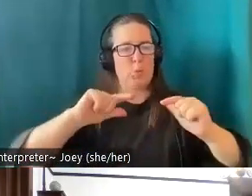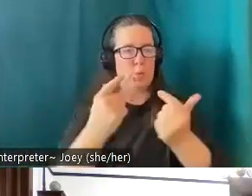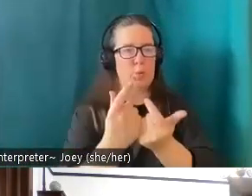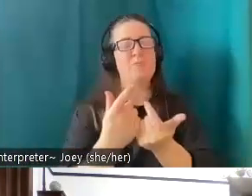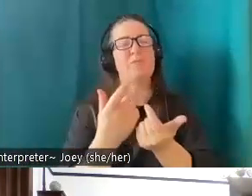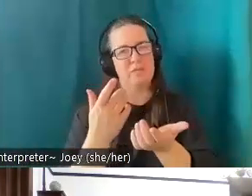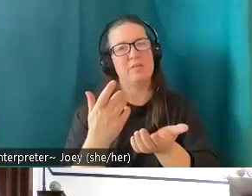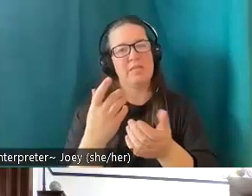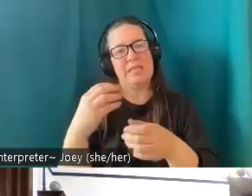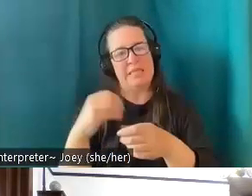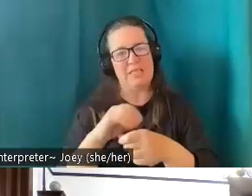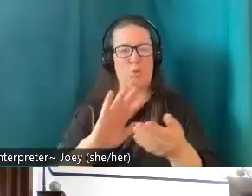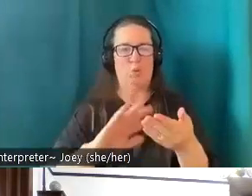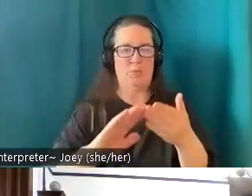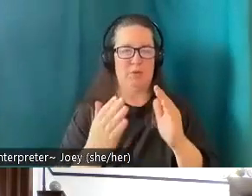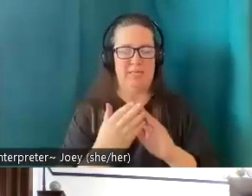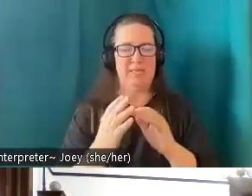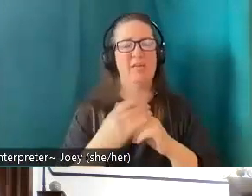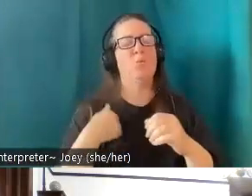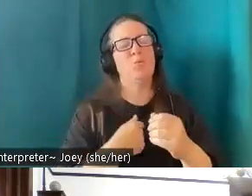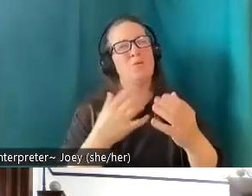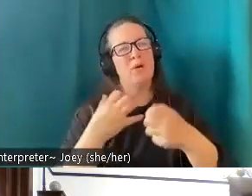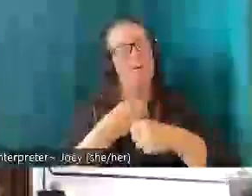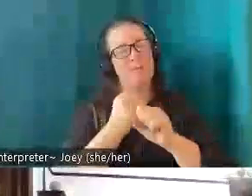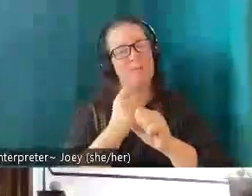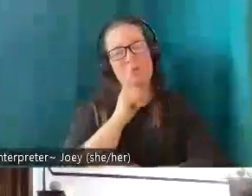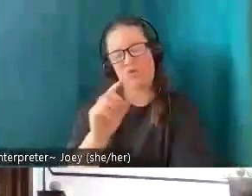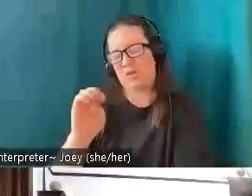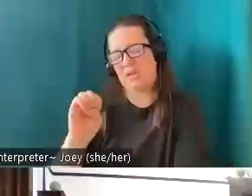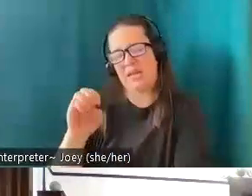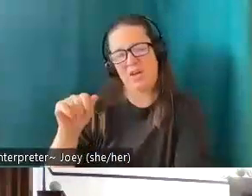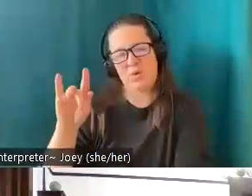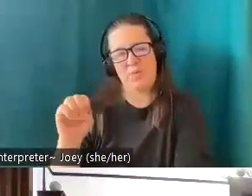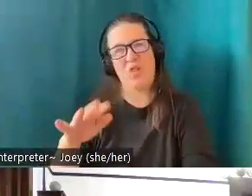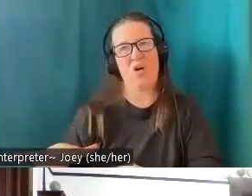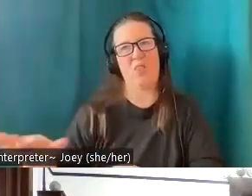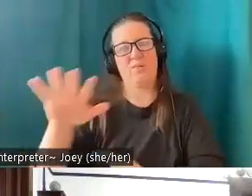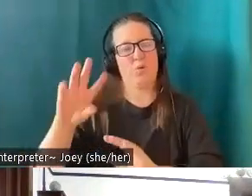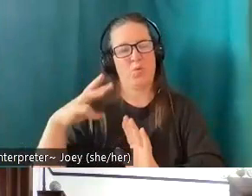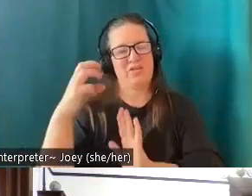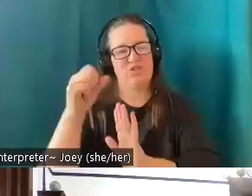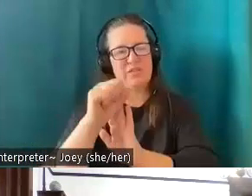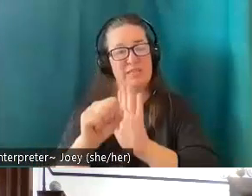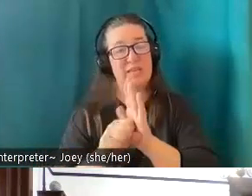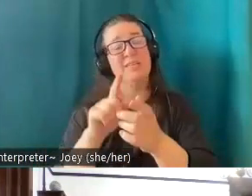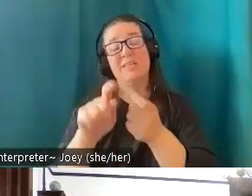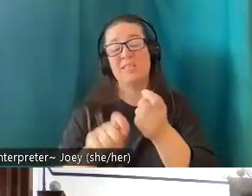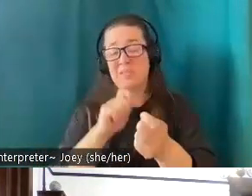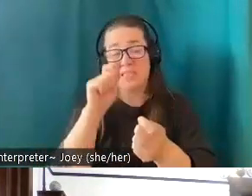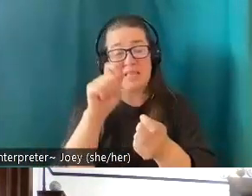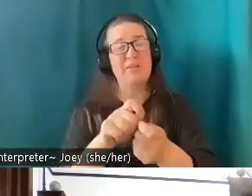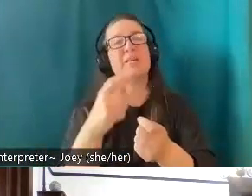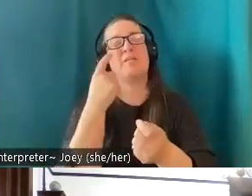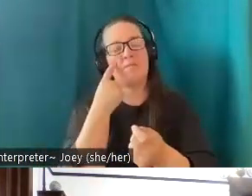these grant funds are equitably distributed across Washington State's arts and culture sector, particularly for those organizations who center the voices of people